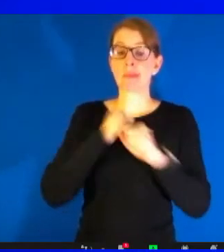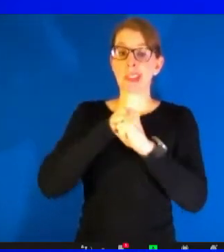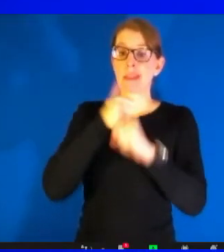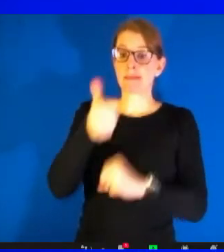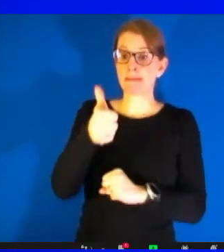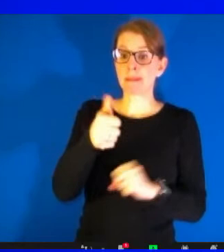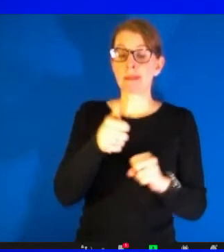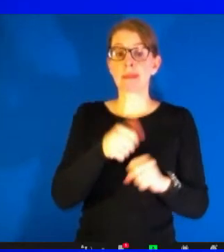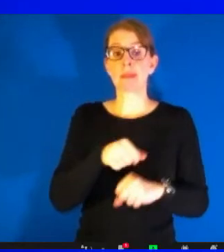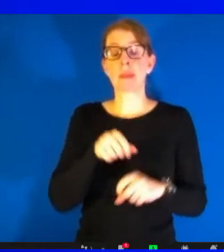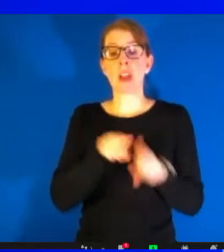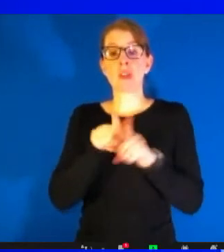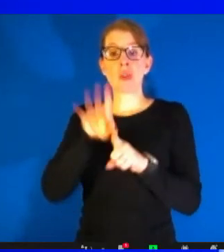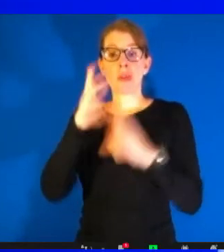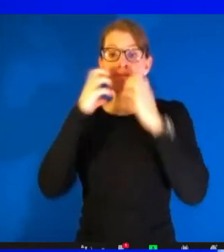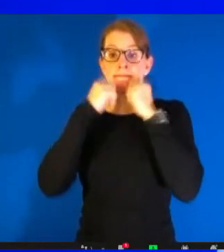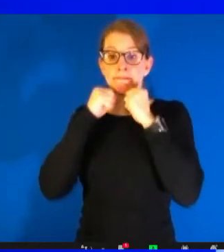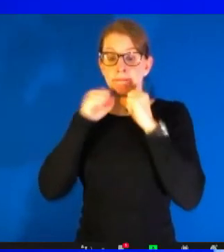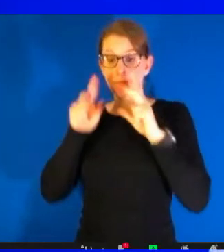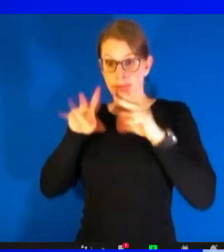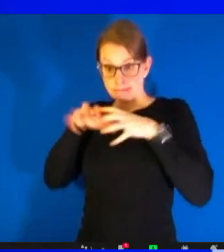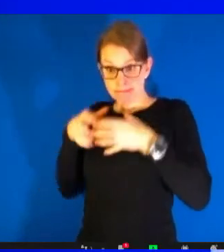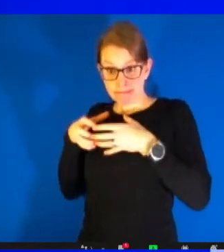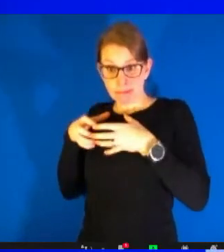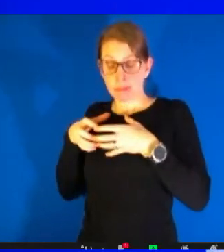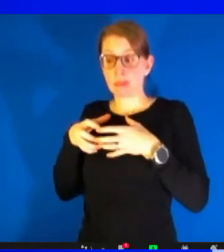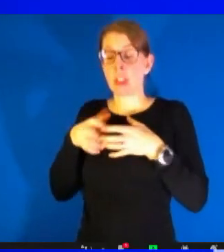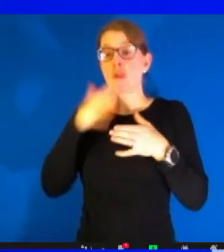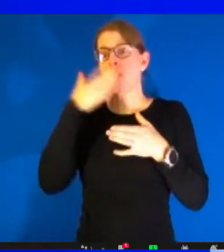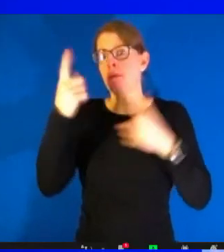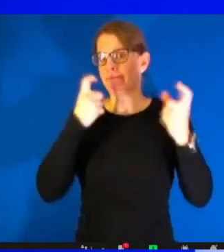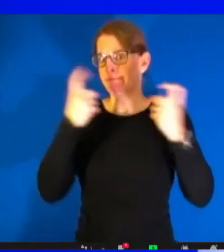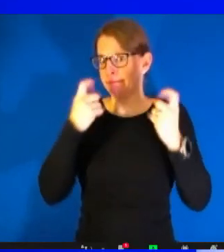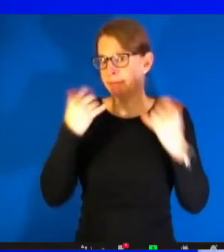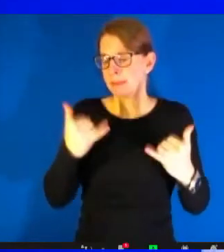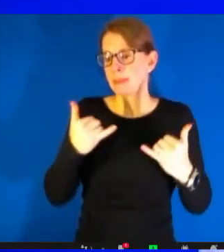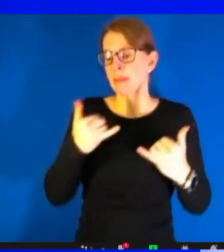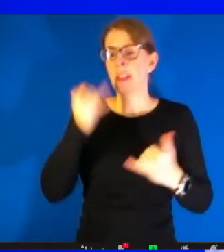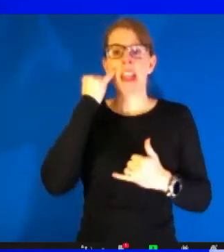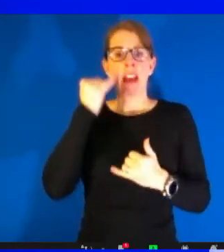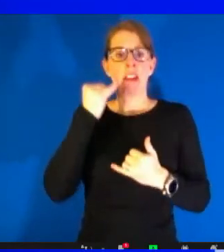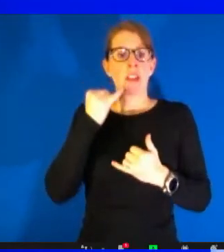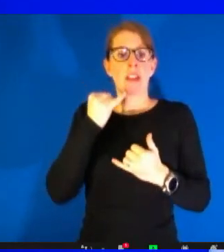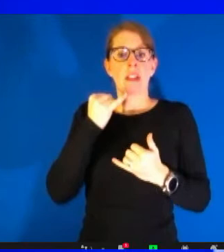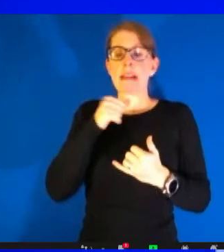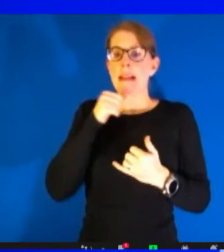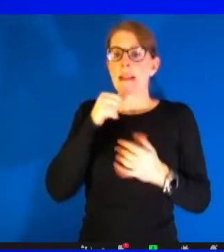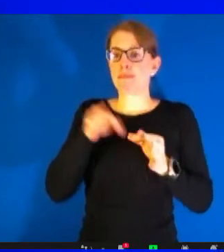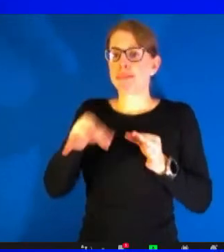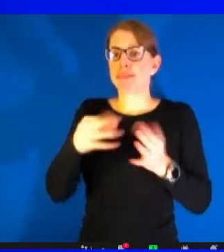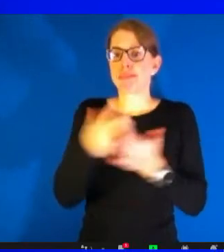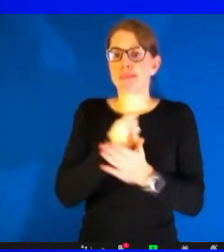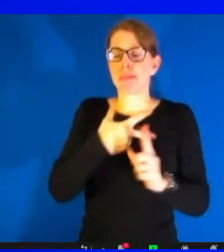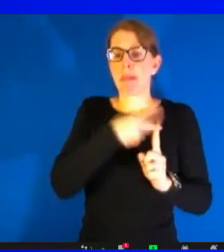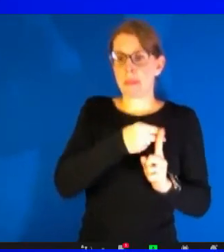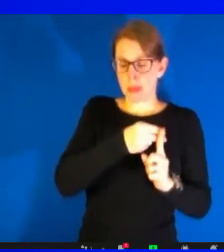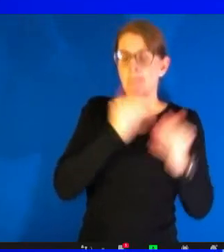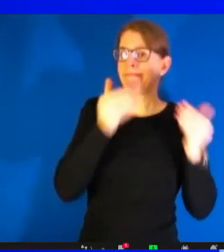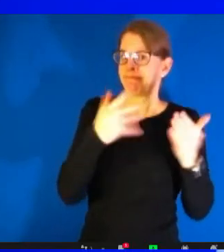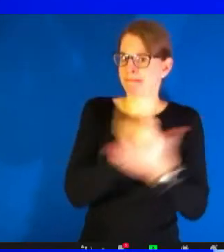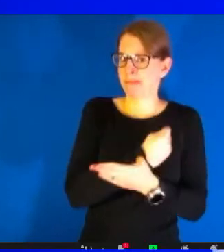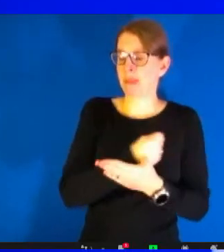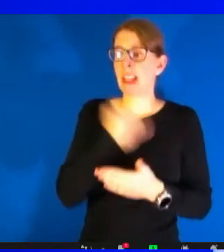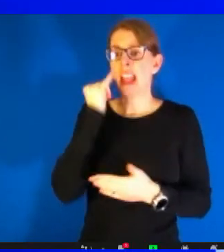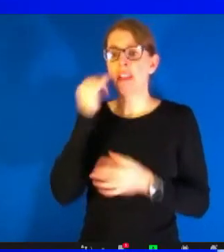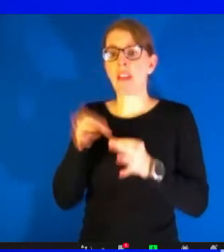bubble. Very good and insightful questions today. If you haven't been vaccinated, go get vaccinated. If you are due for that booster, please go get that booster